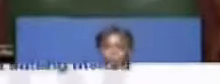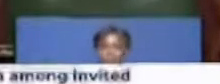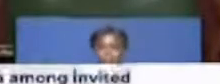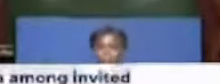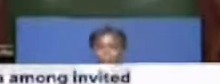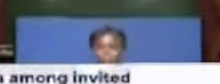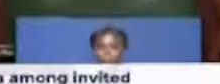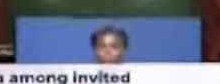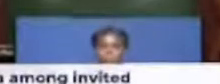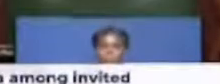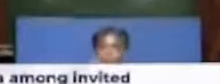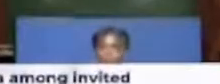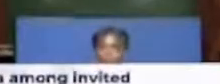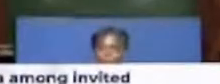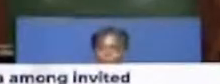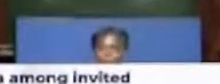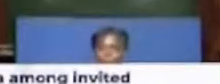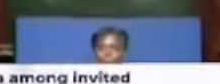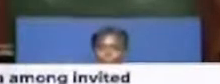Mr. Speaker,